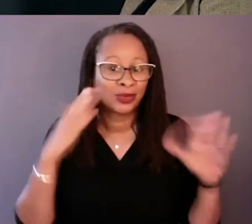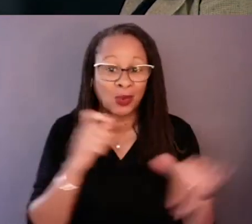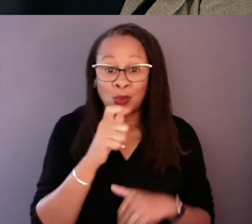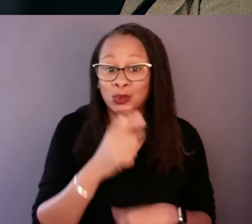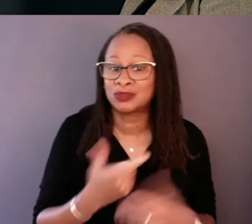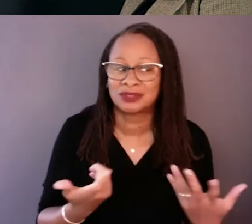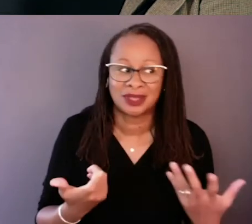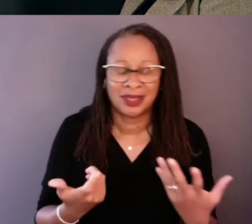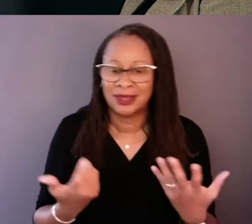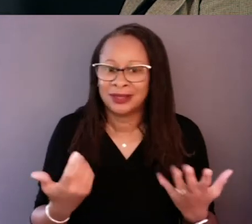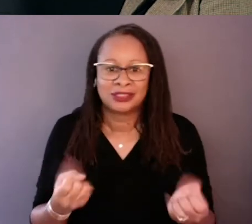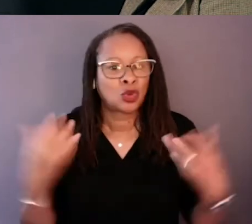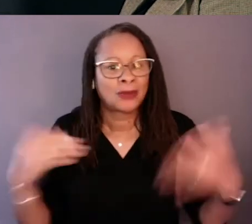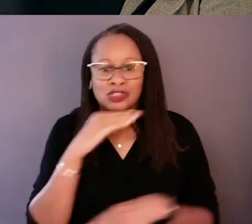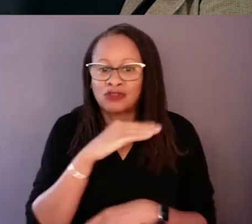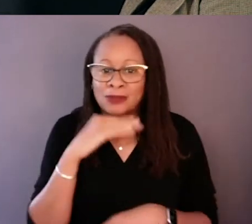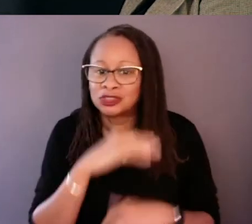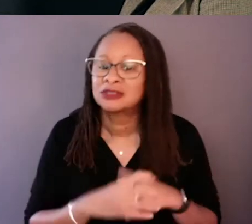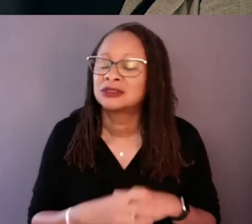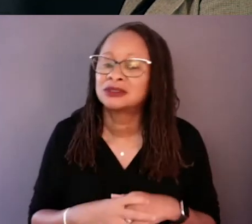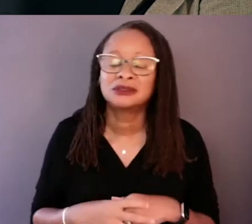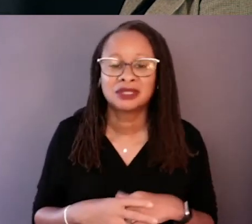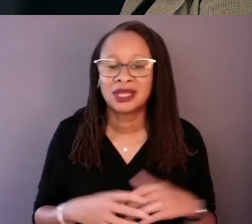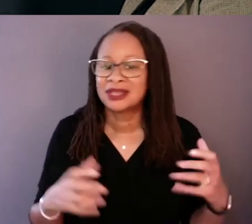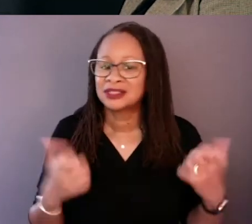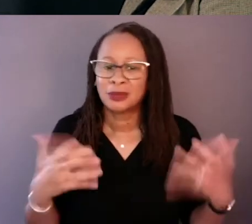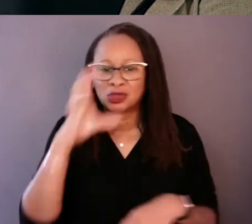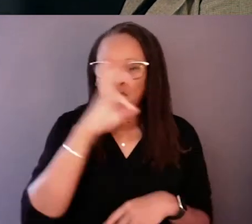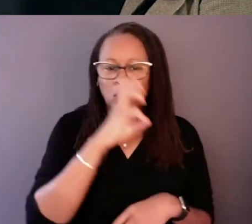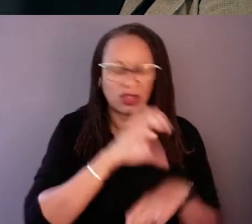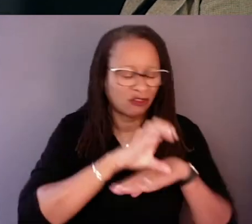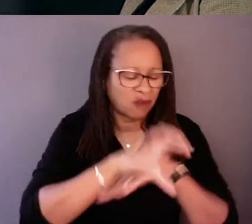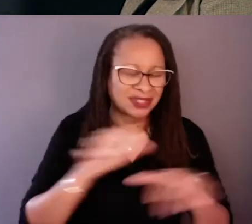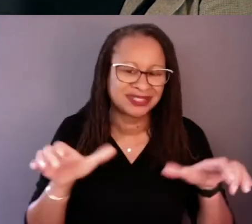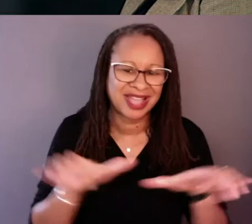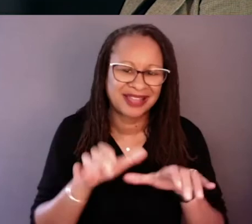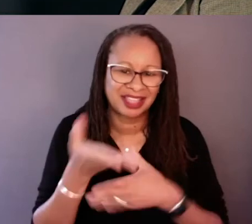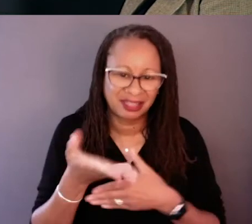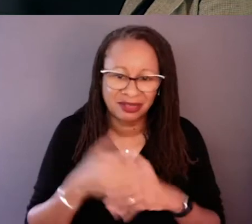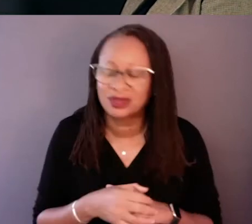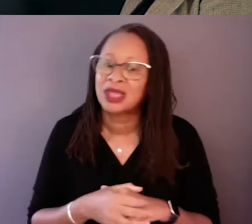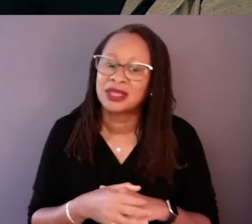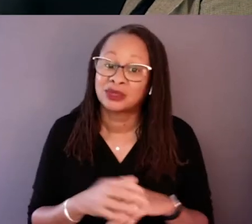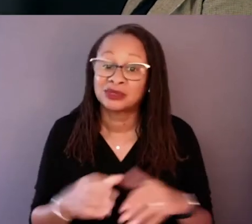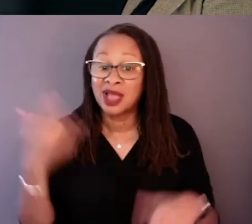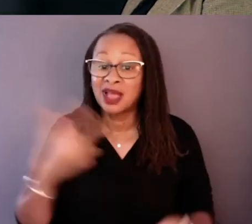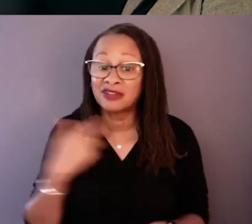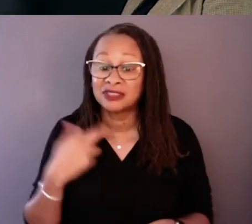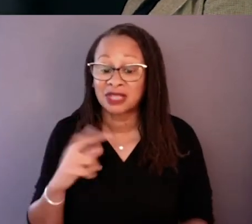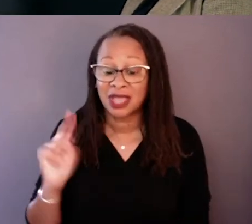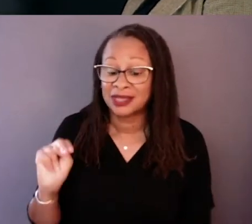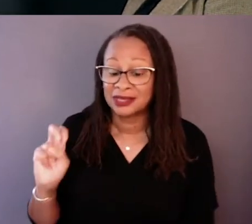so much corruption, there's so much, like, weird forces acting there. So it's risky. For example, Neidinha, she